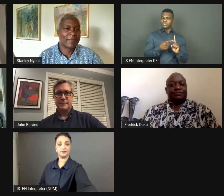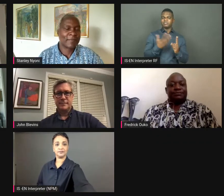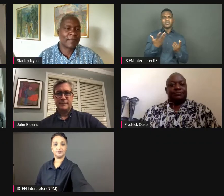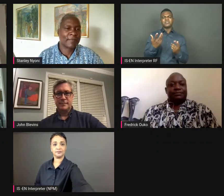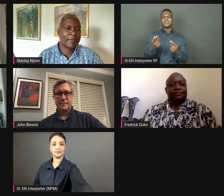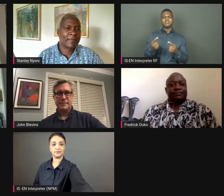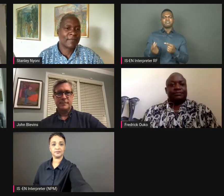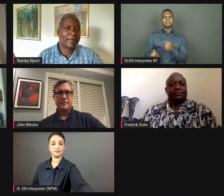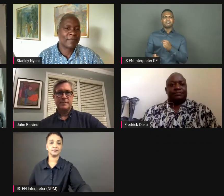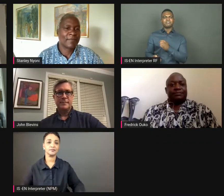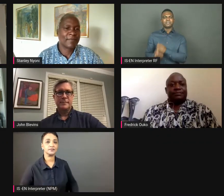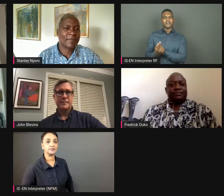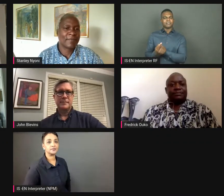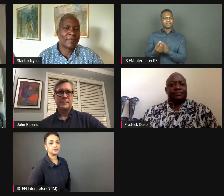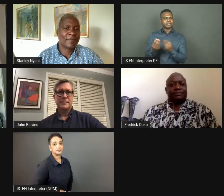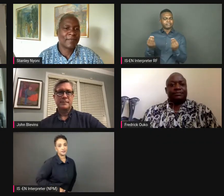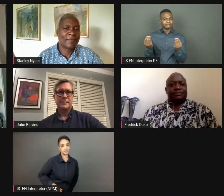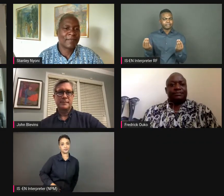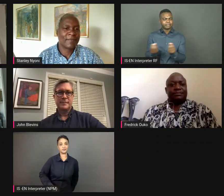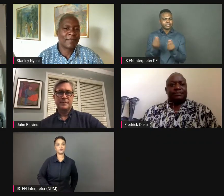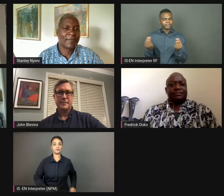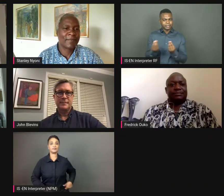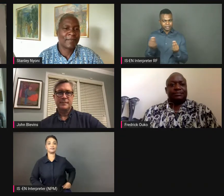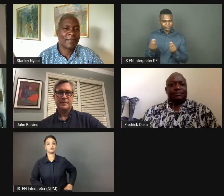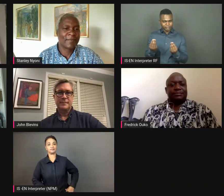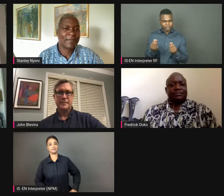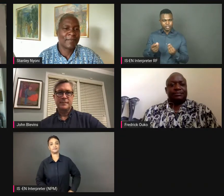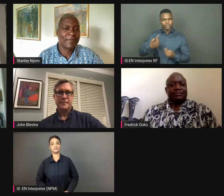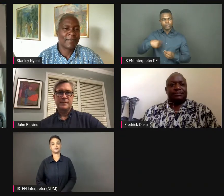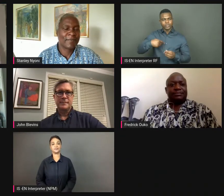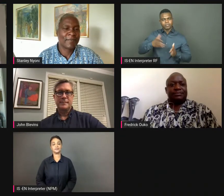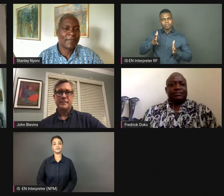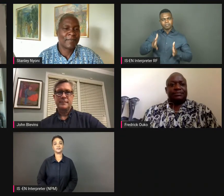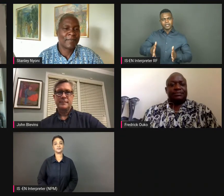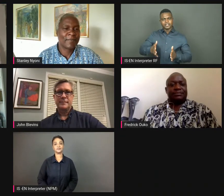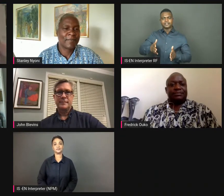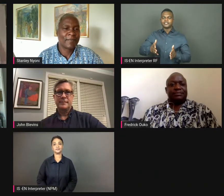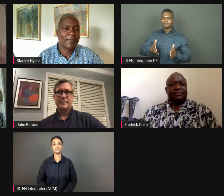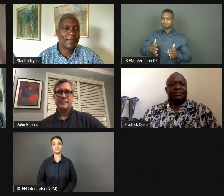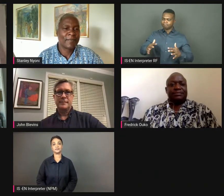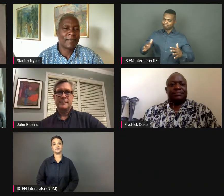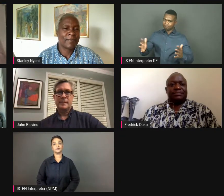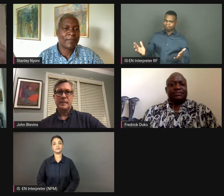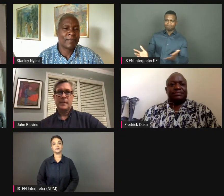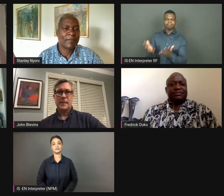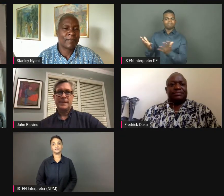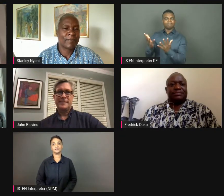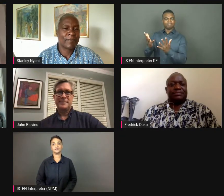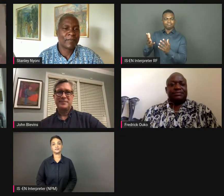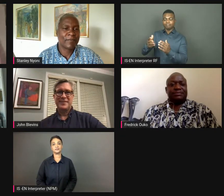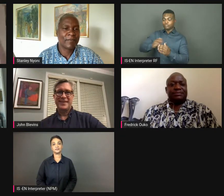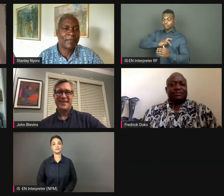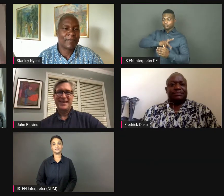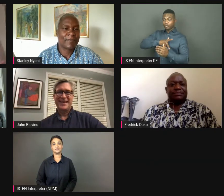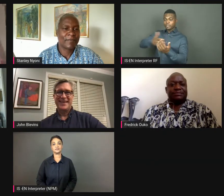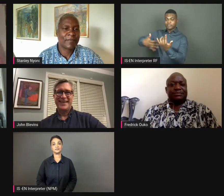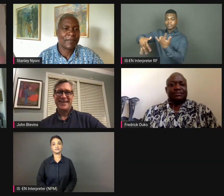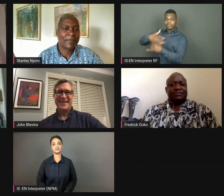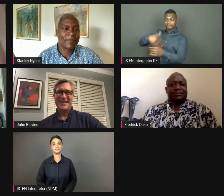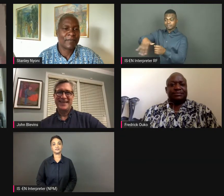Yeah, and again, pulling up from what Frederick said, it's sometimes I can't believe that we need to have so